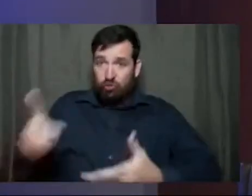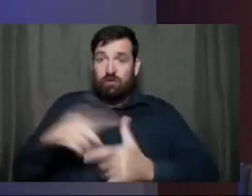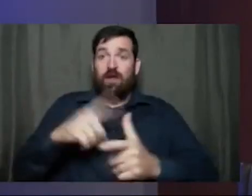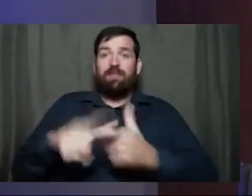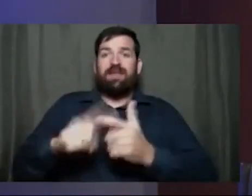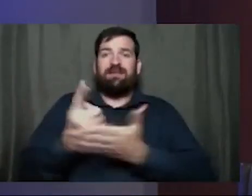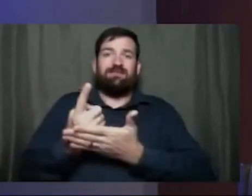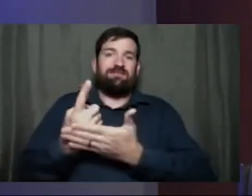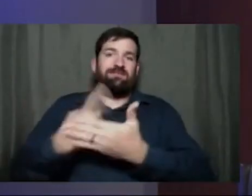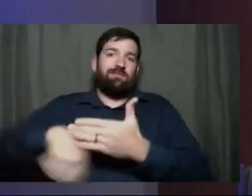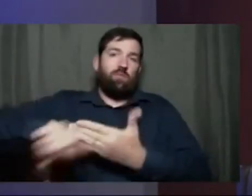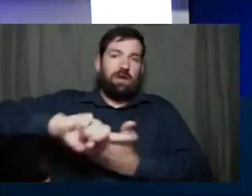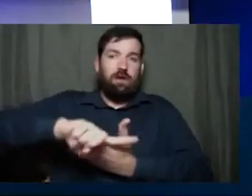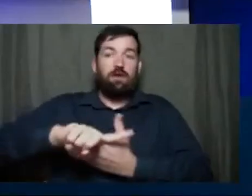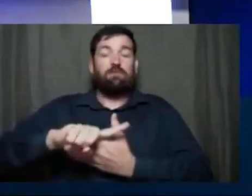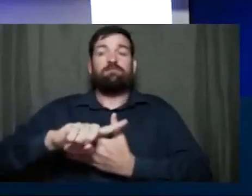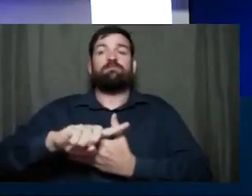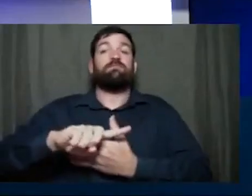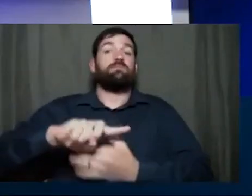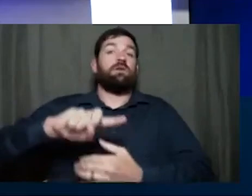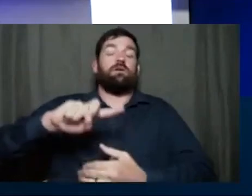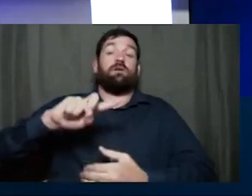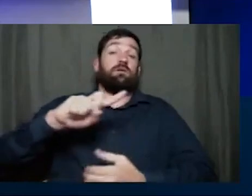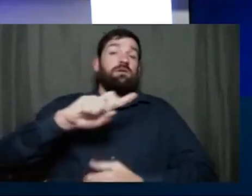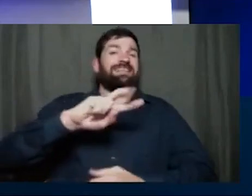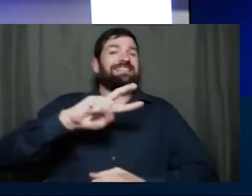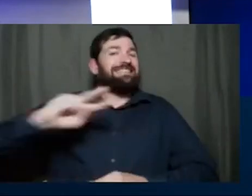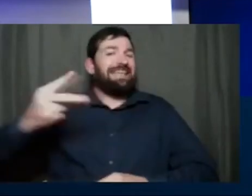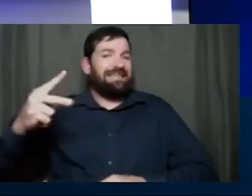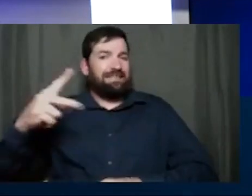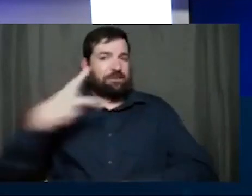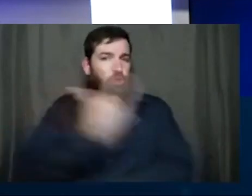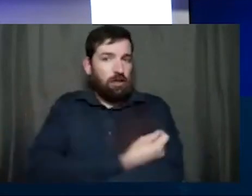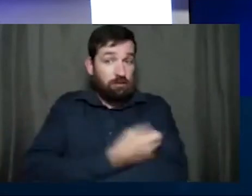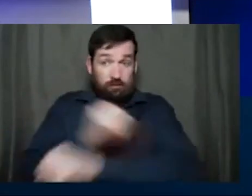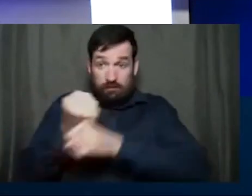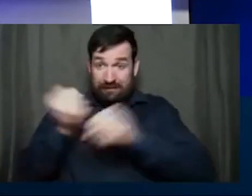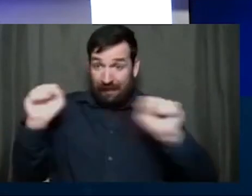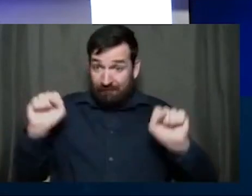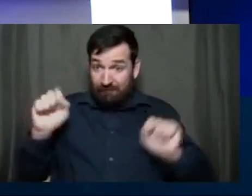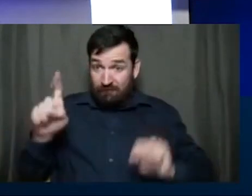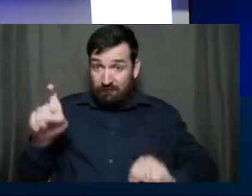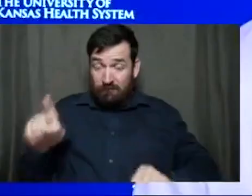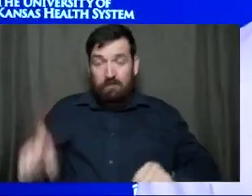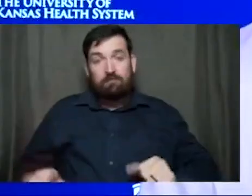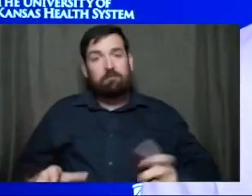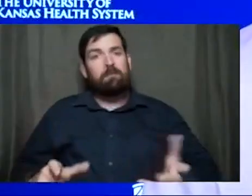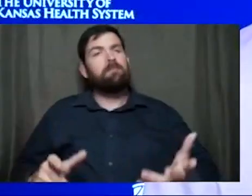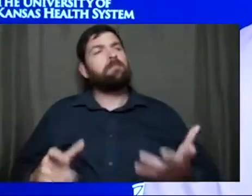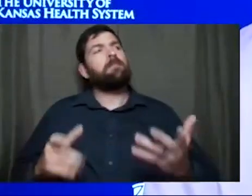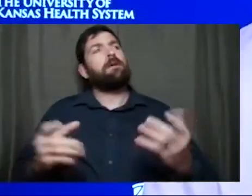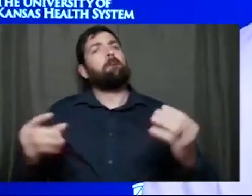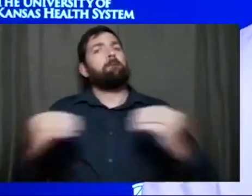fully vaccinated, week later, are they safe? You're certainly safer